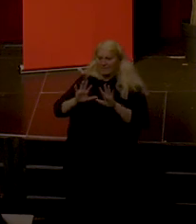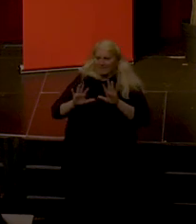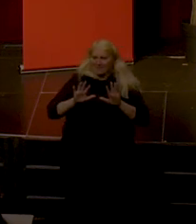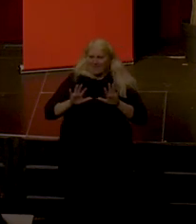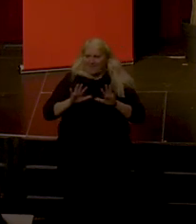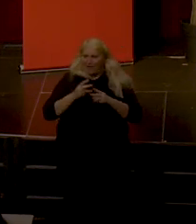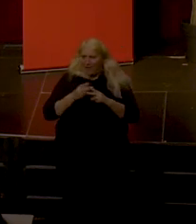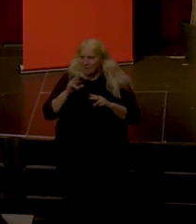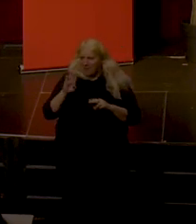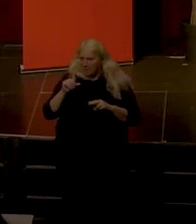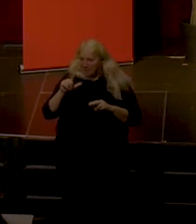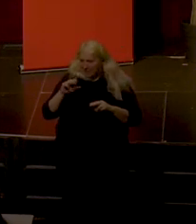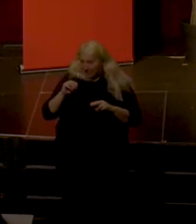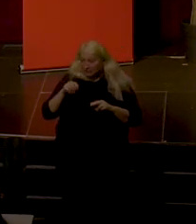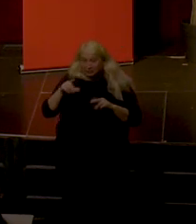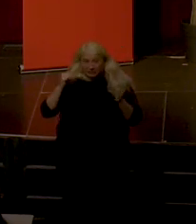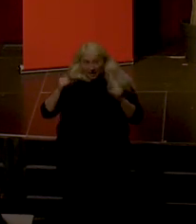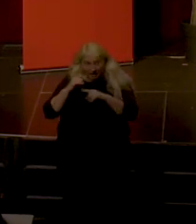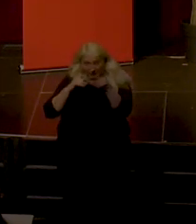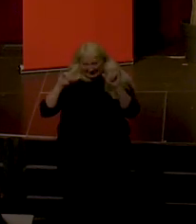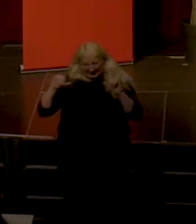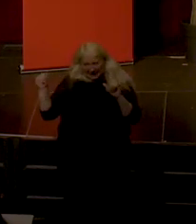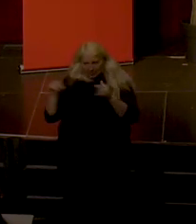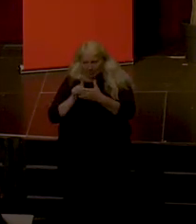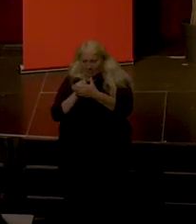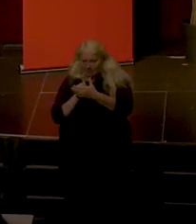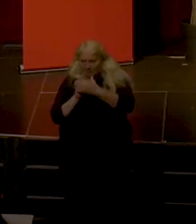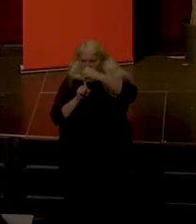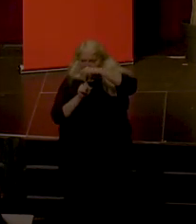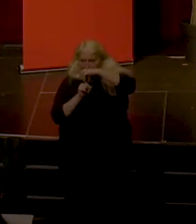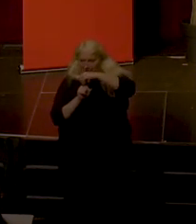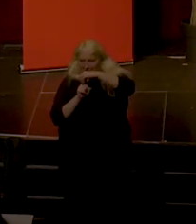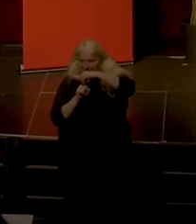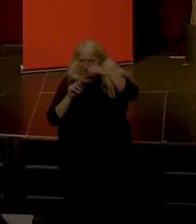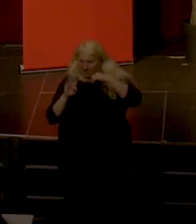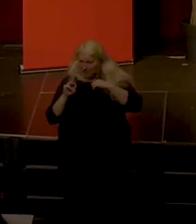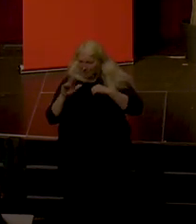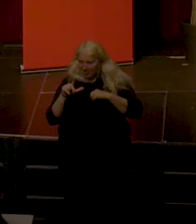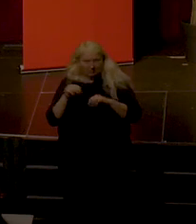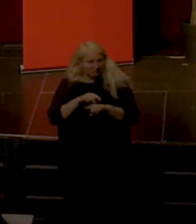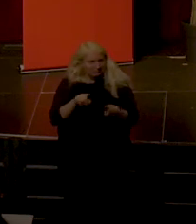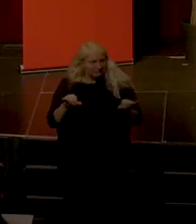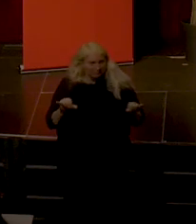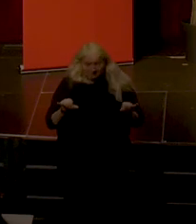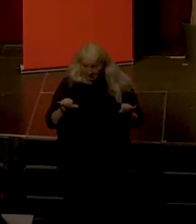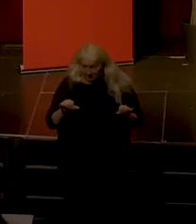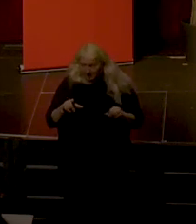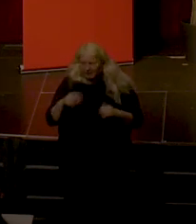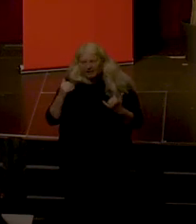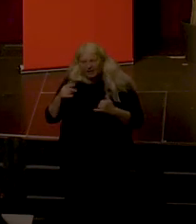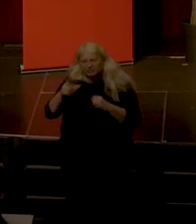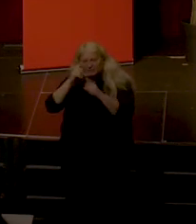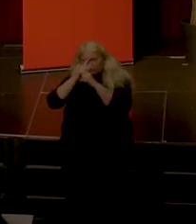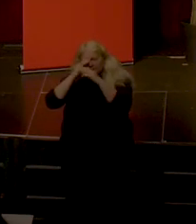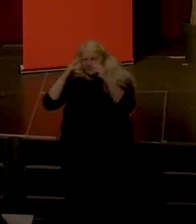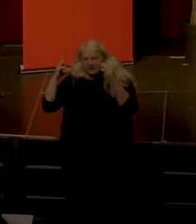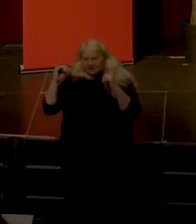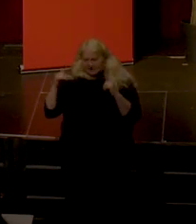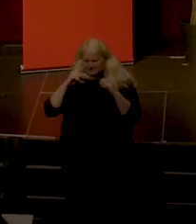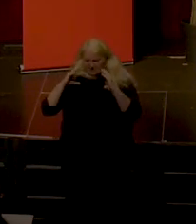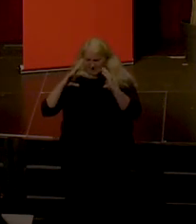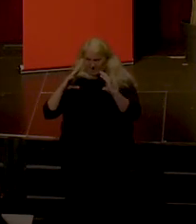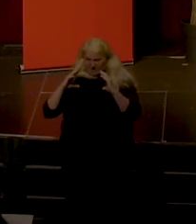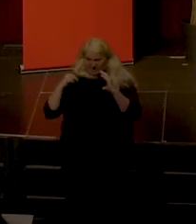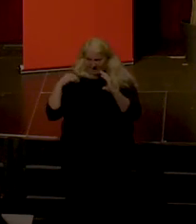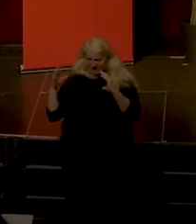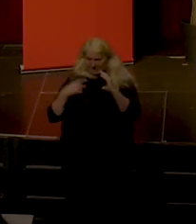Now, staying within that bubble, I'd like everybody, we're going to try this seated down because it's helpful if